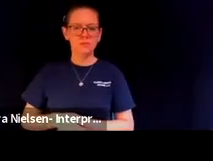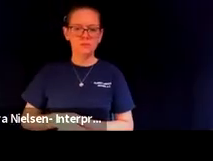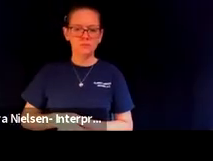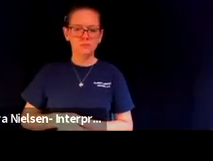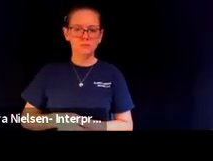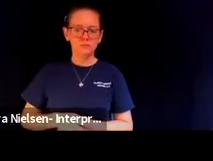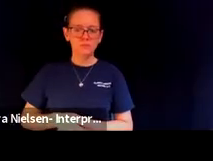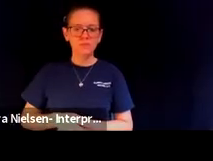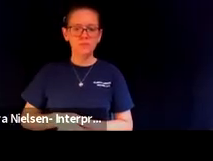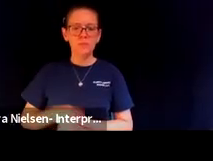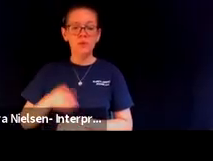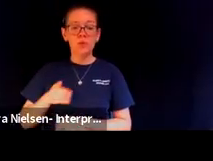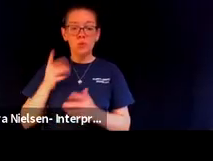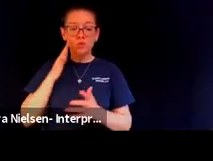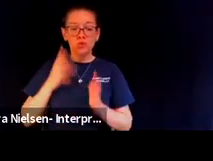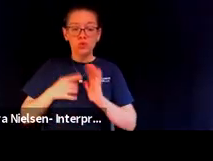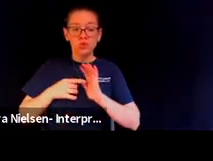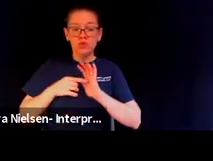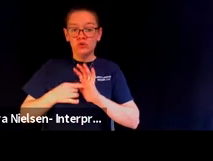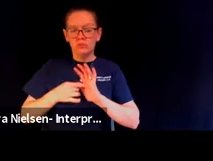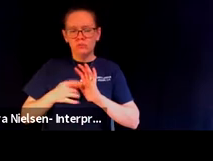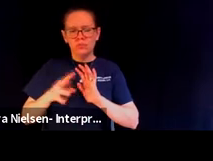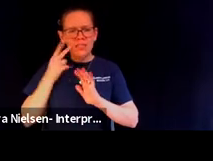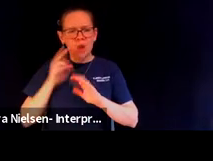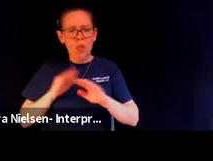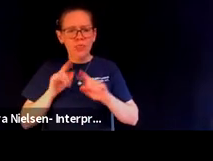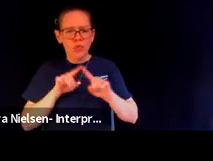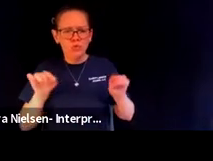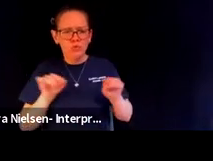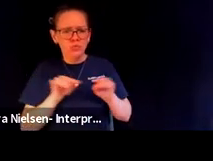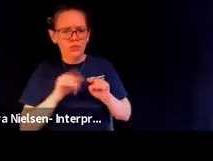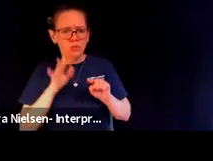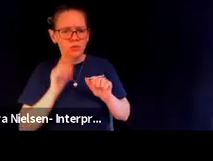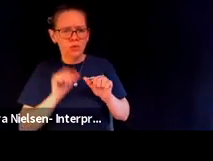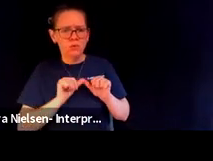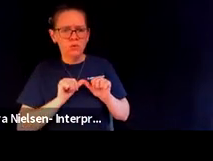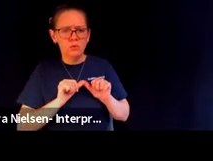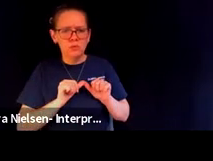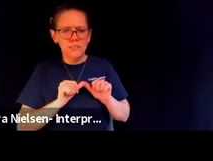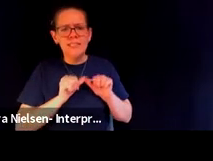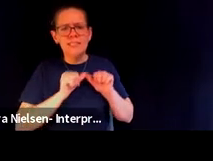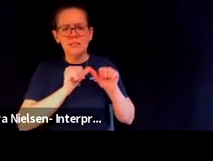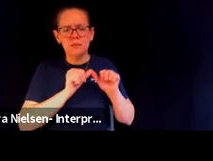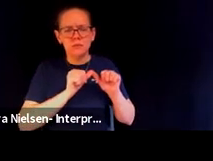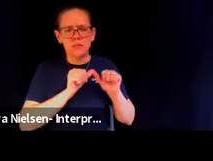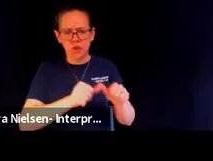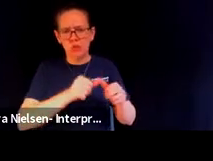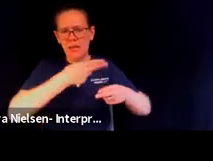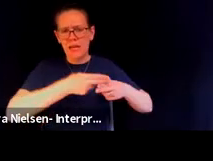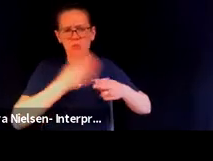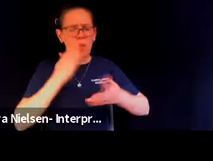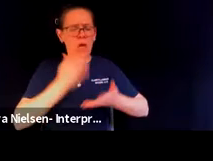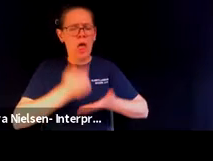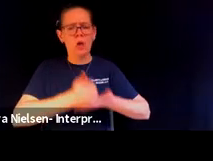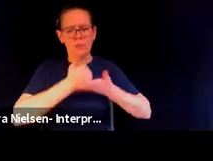kind of continuing to improve as we move forward. And so that's kind of the makeout of our team. And then sitting behind us, we